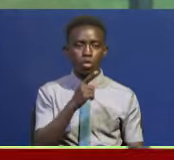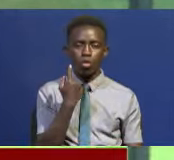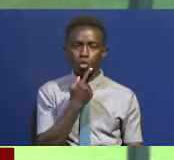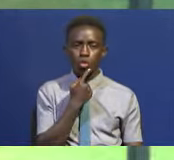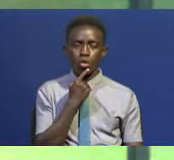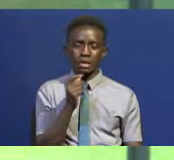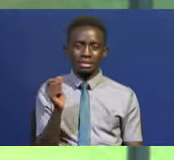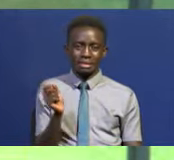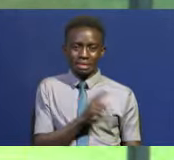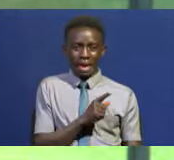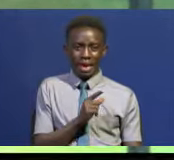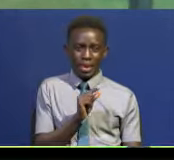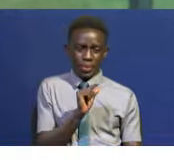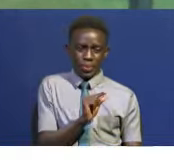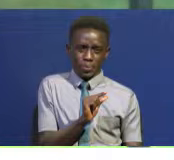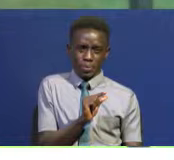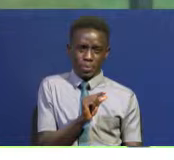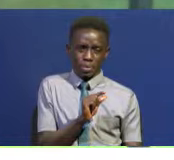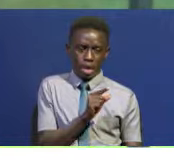the next level.